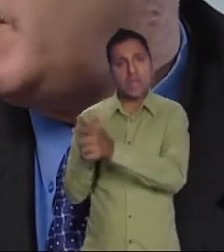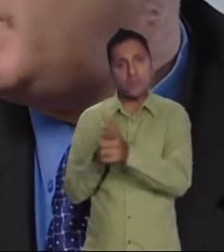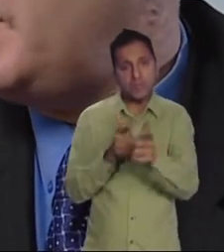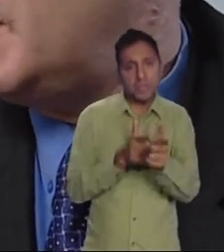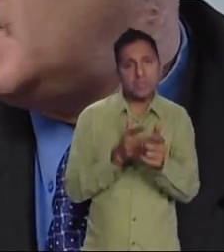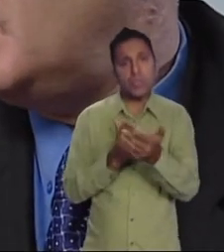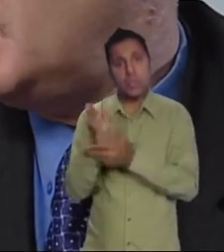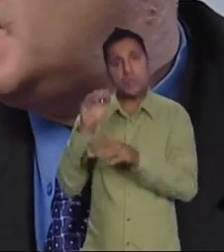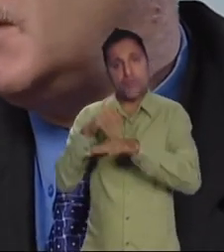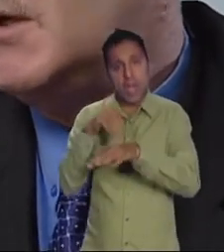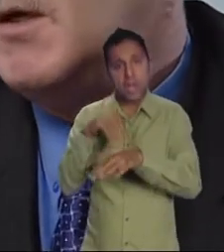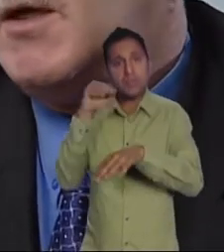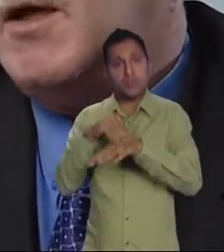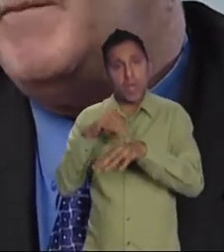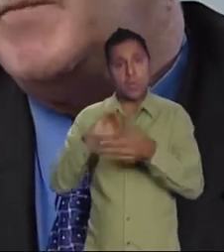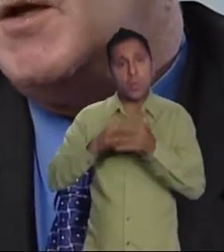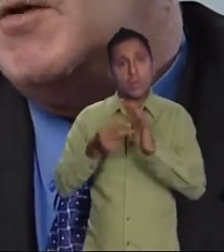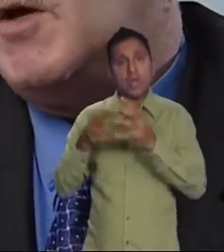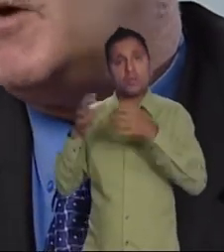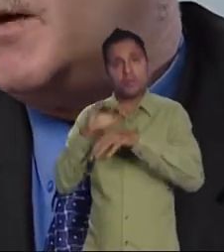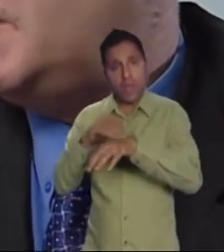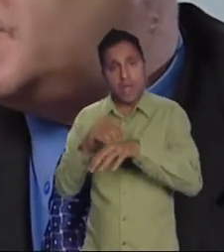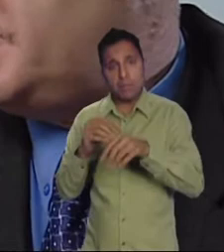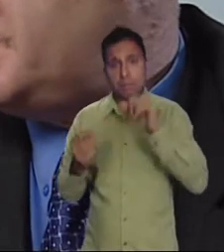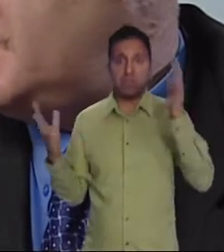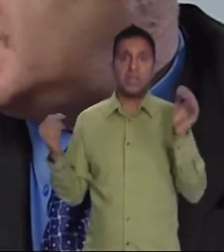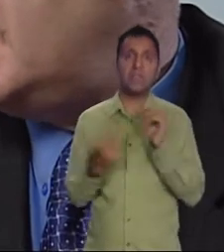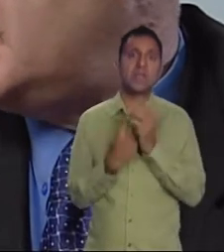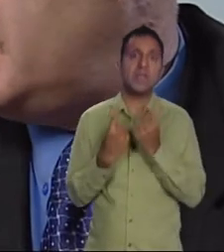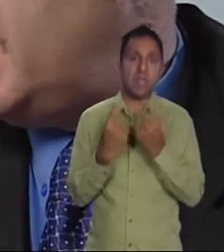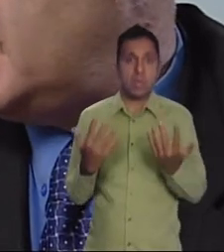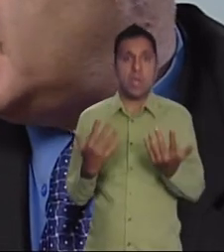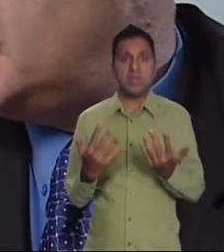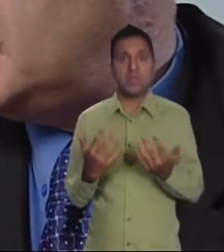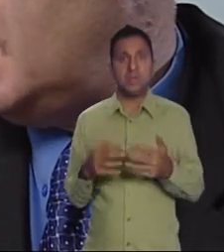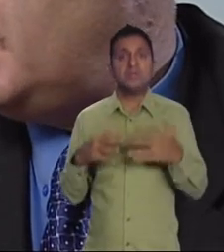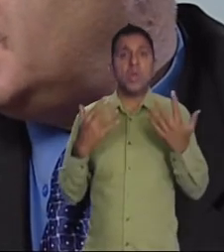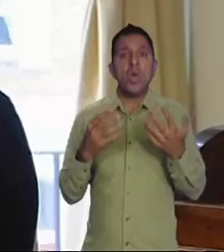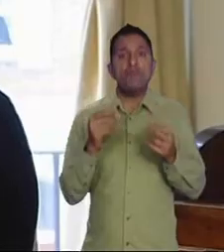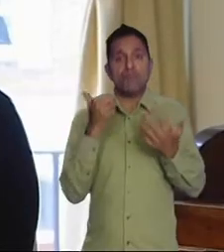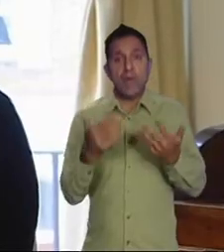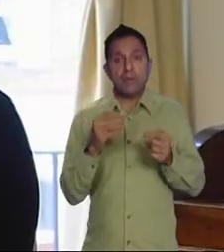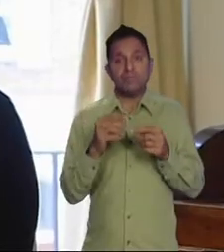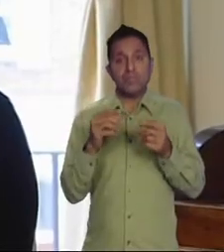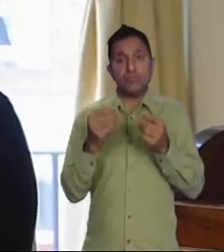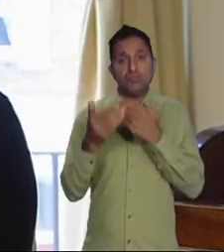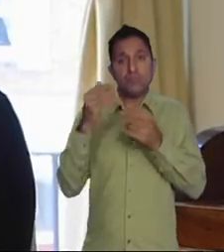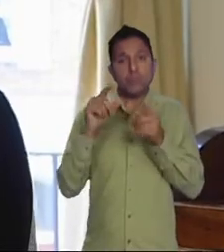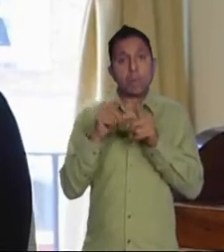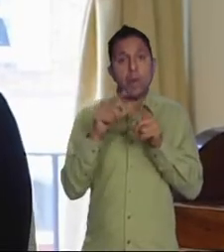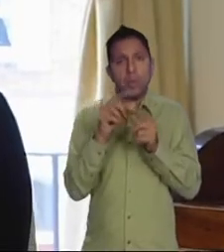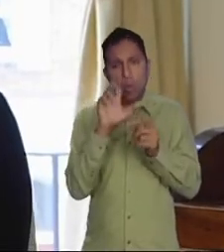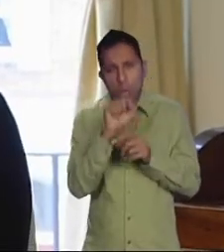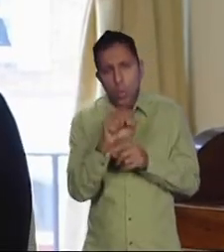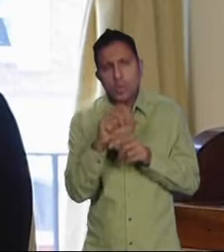is a very, very big thing at the moment. And right up to the traditional things like diplomatic codes and ciphers. So are we